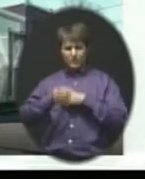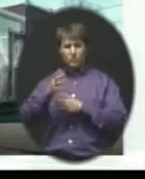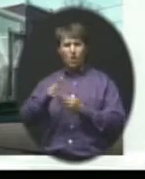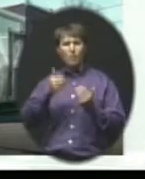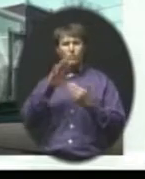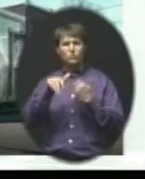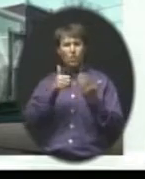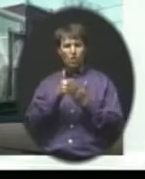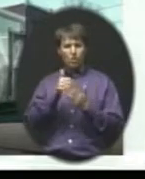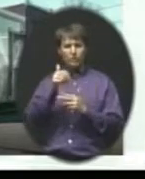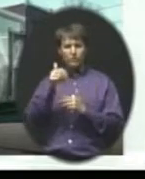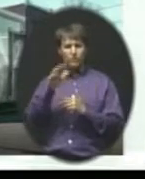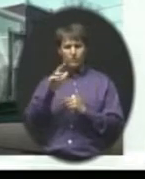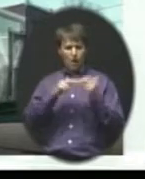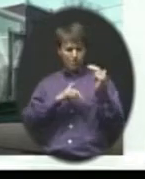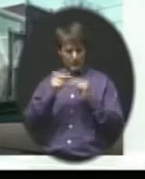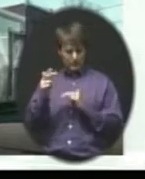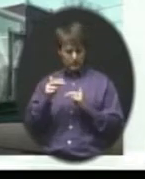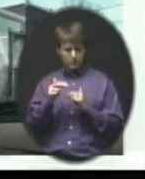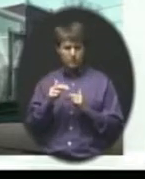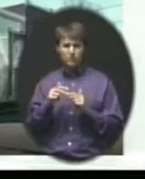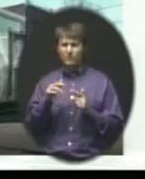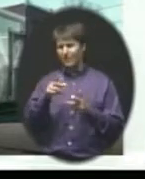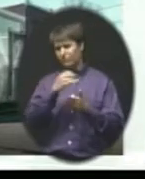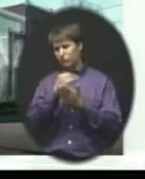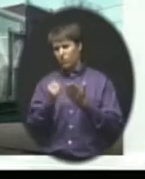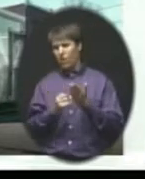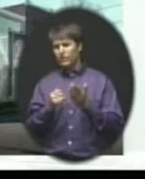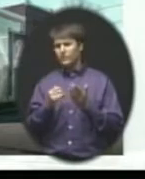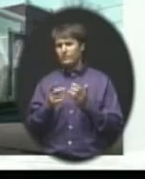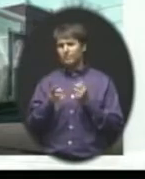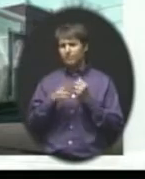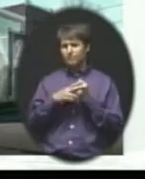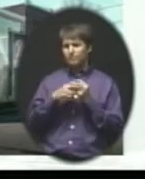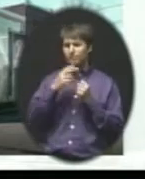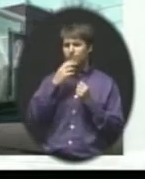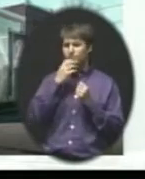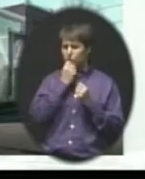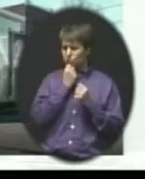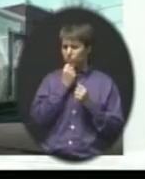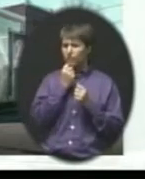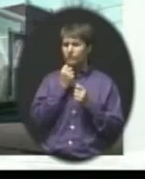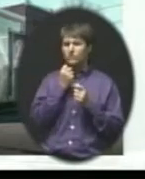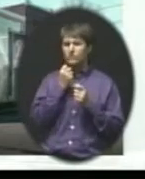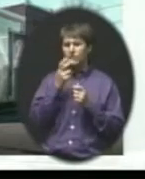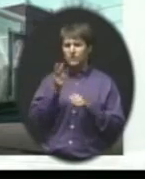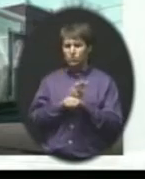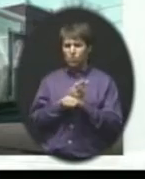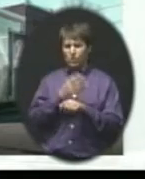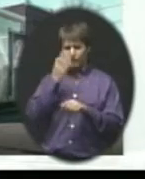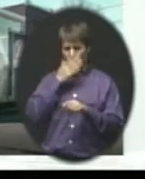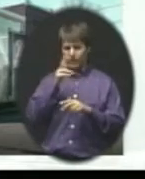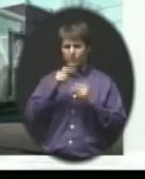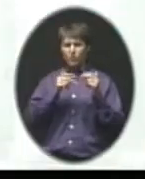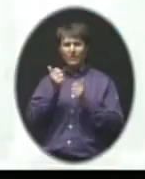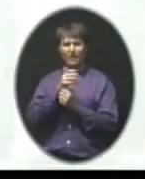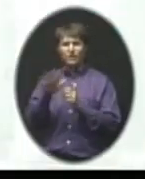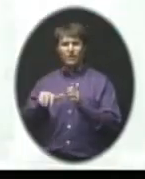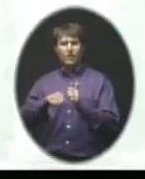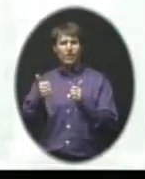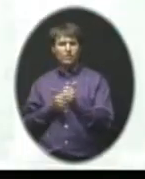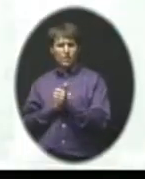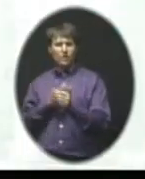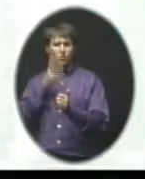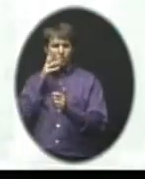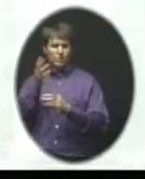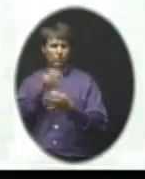of the complex. This rendering just happens to preserve the historic front of the building, and everything behind it would be replaced.